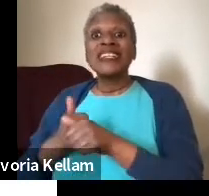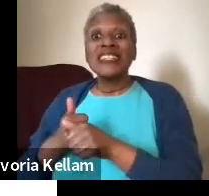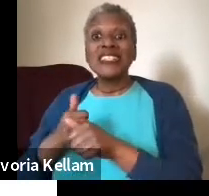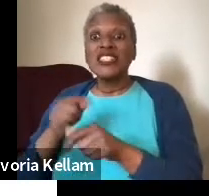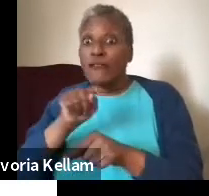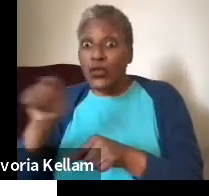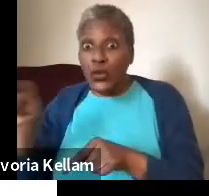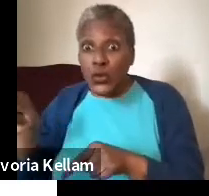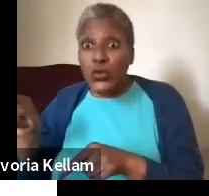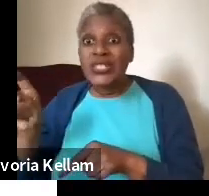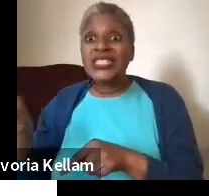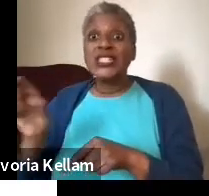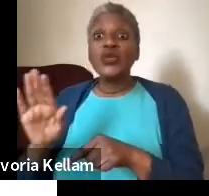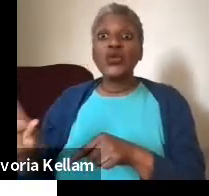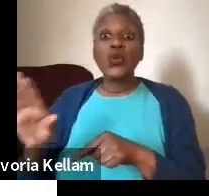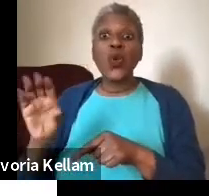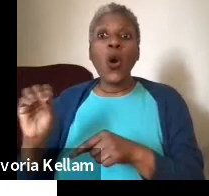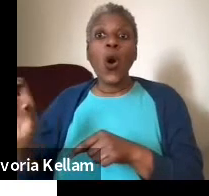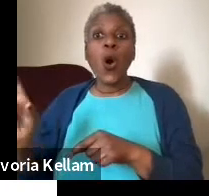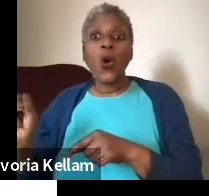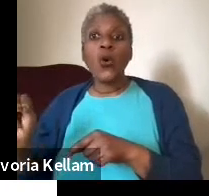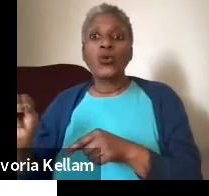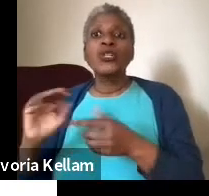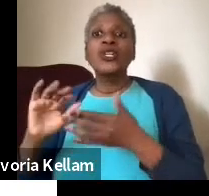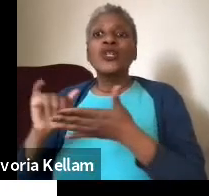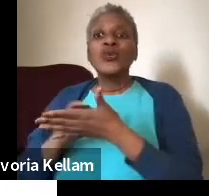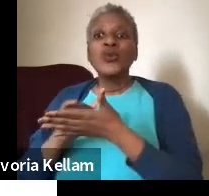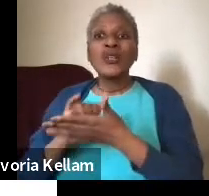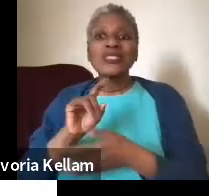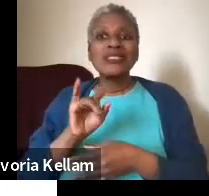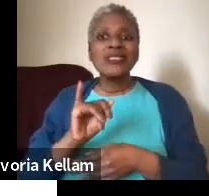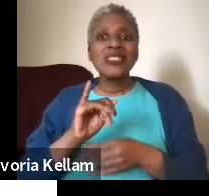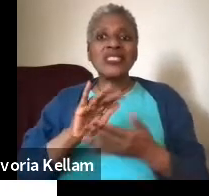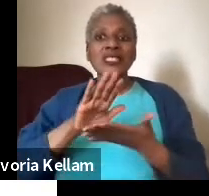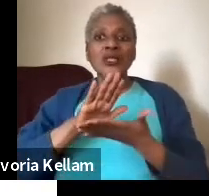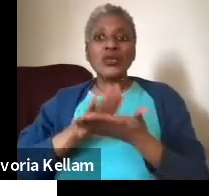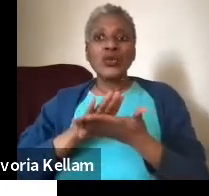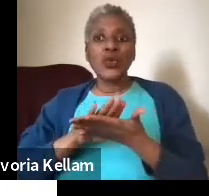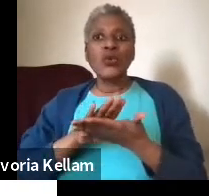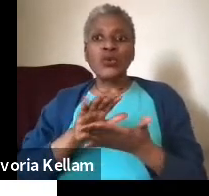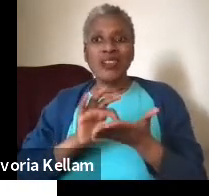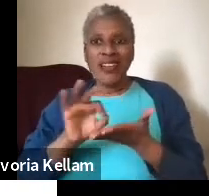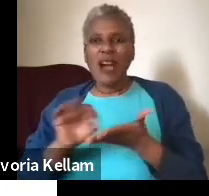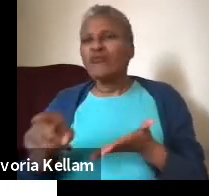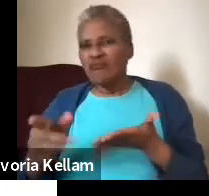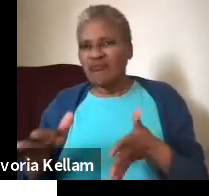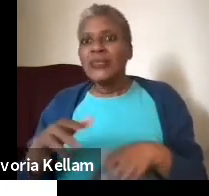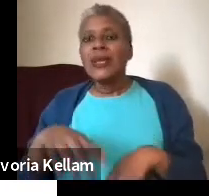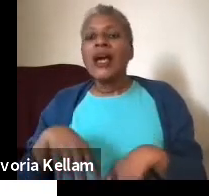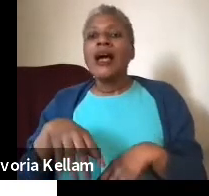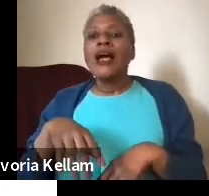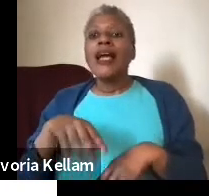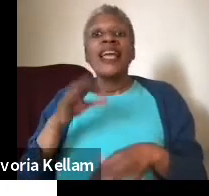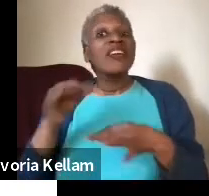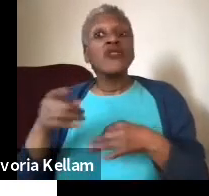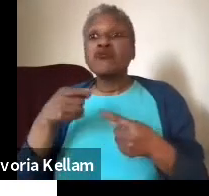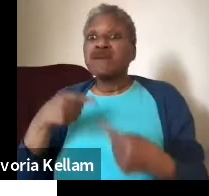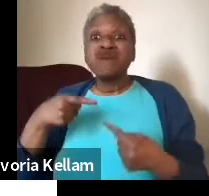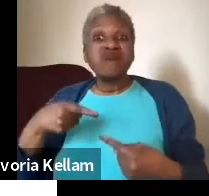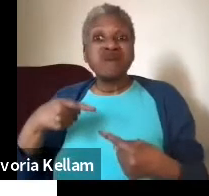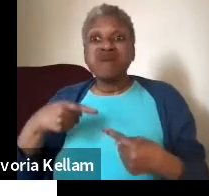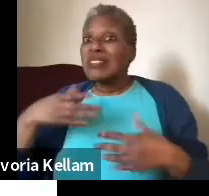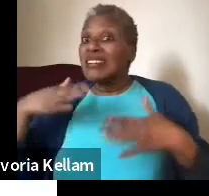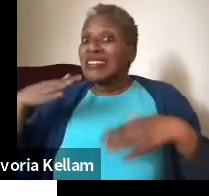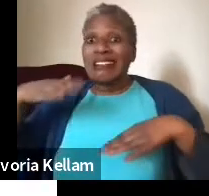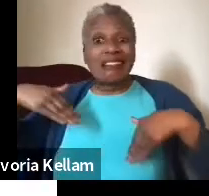York State schools account, New York City schools account, their own NYCSA. If you have problems or any questions